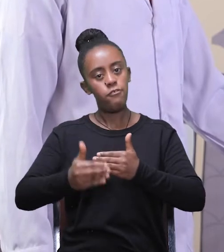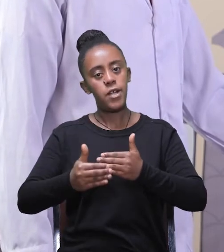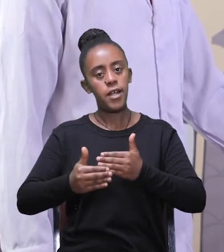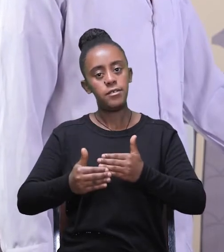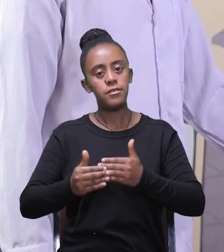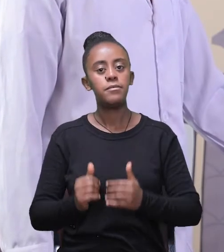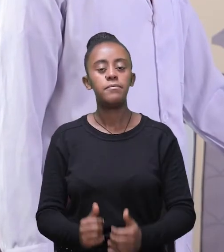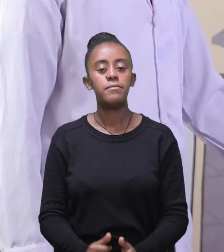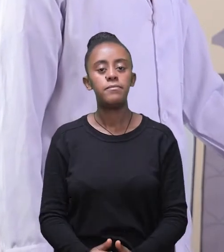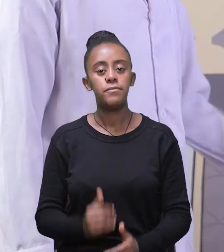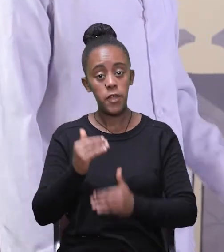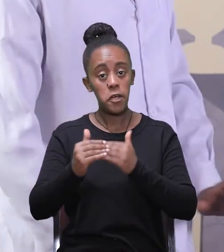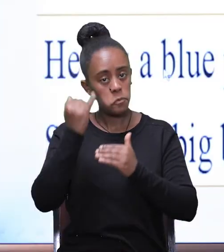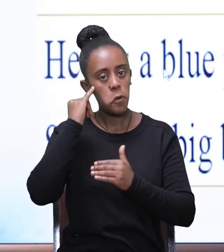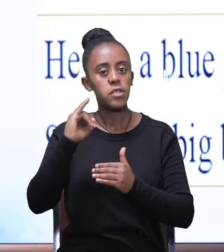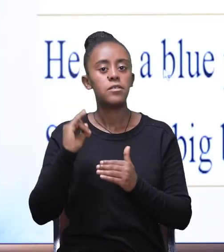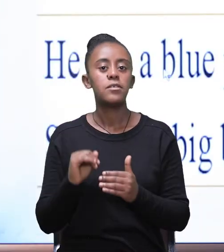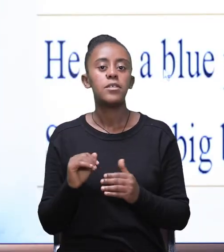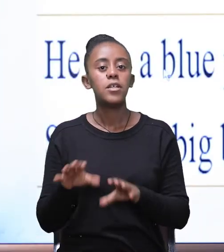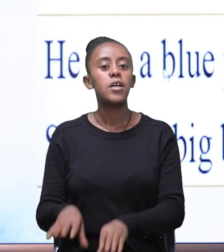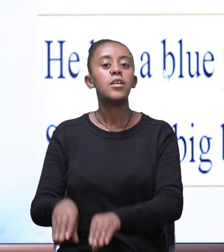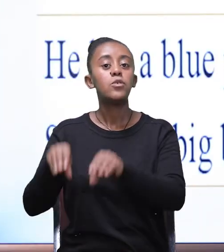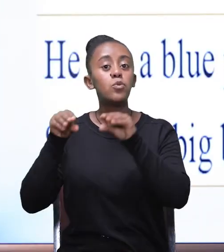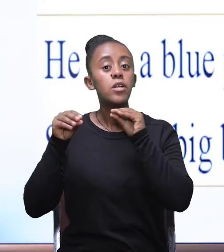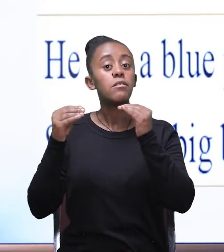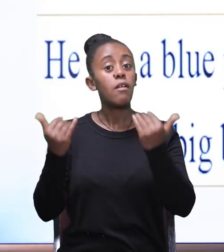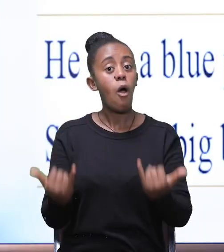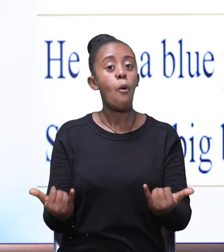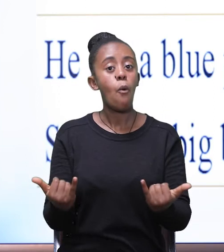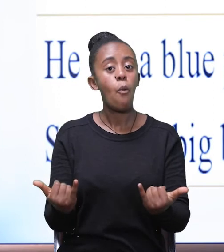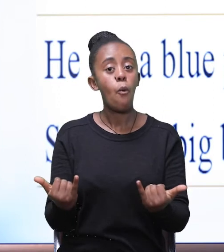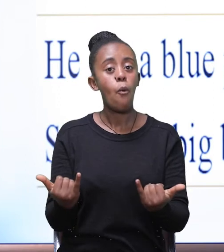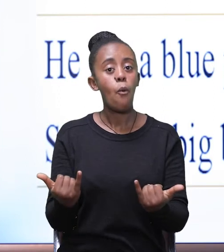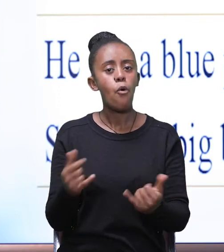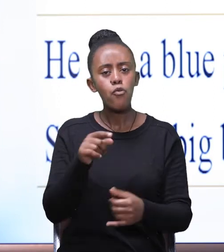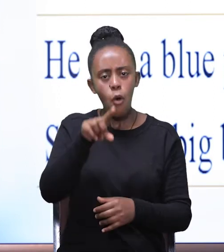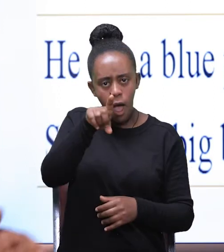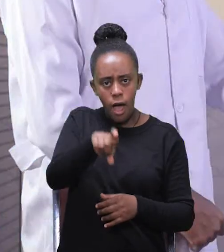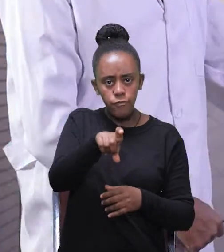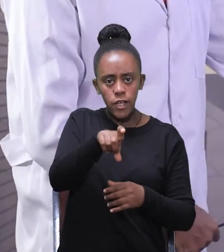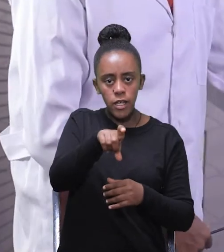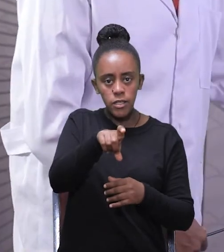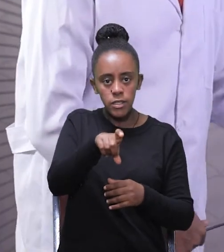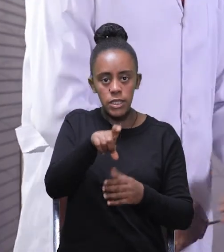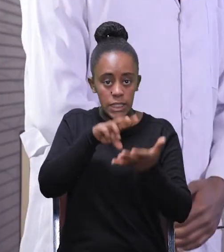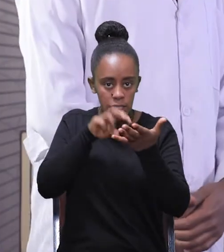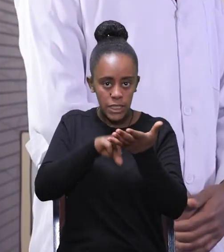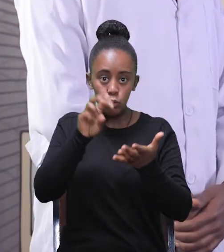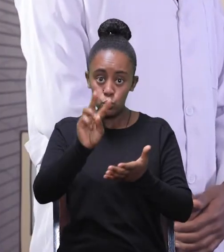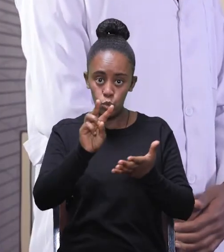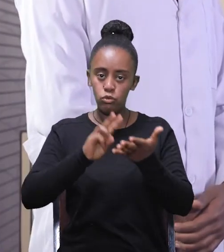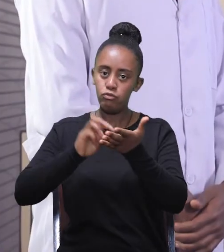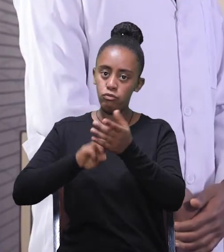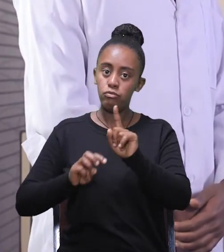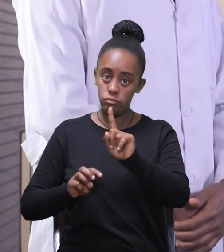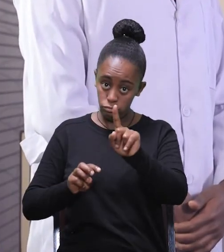next point. Student, now you have to read after me the two sentences.